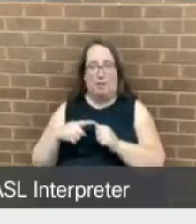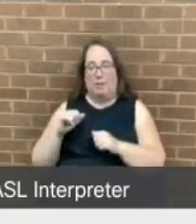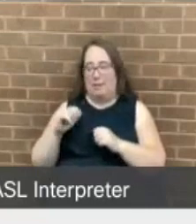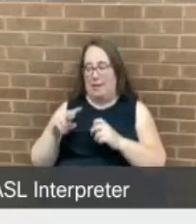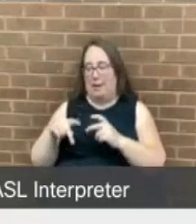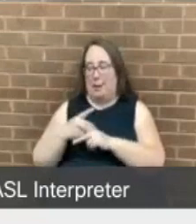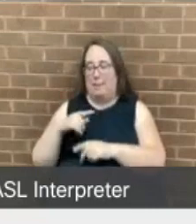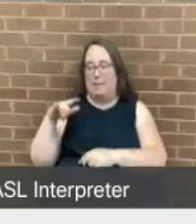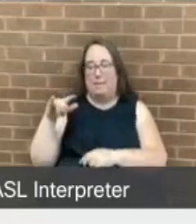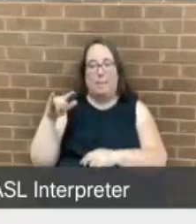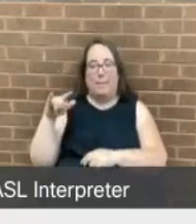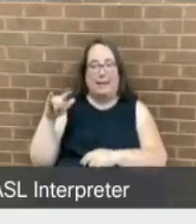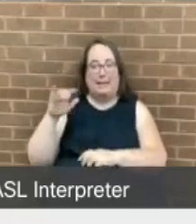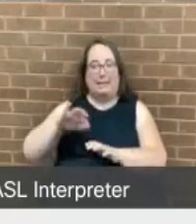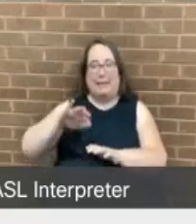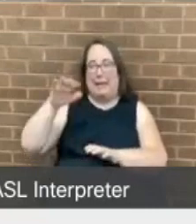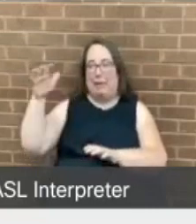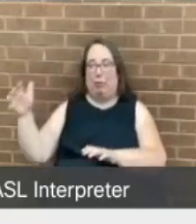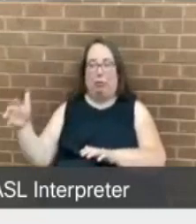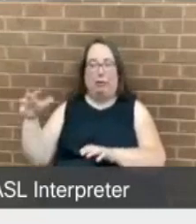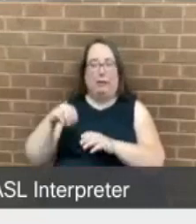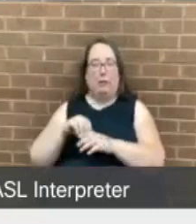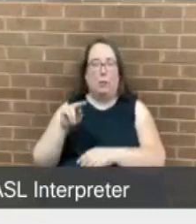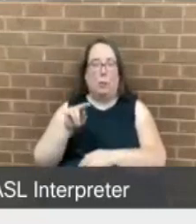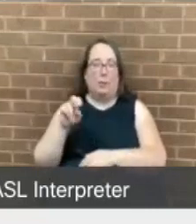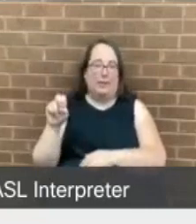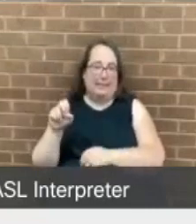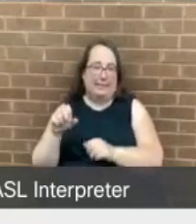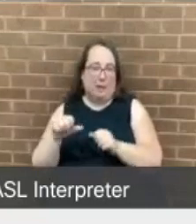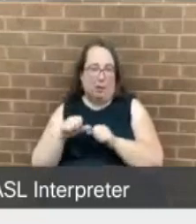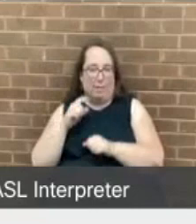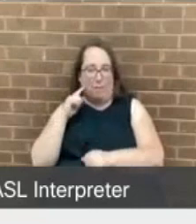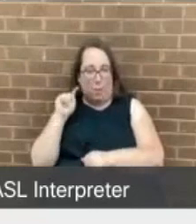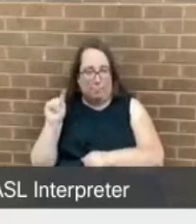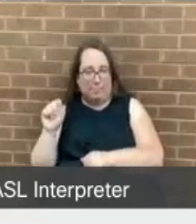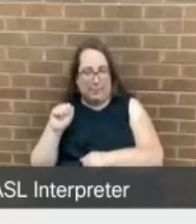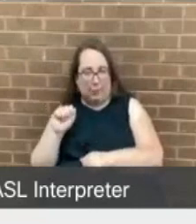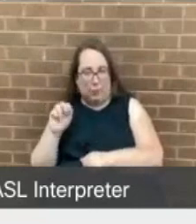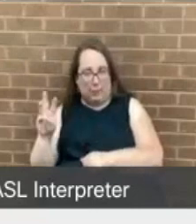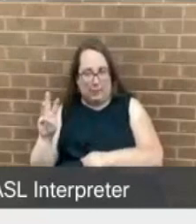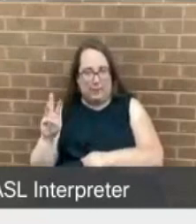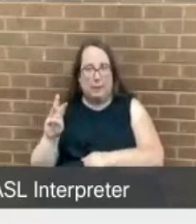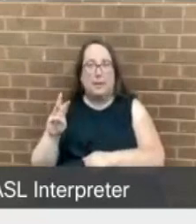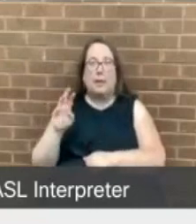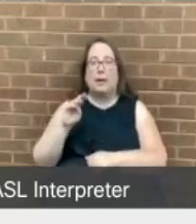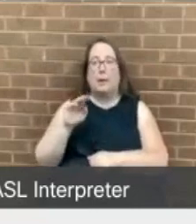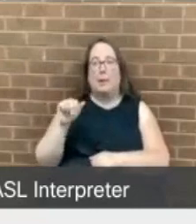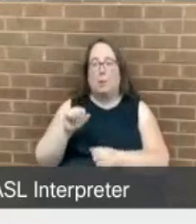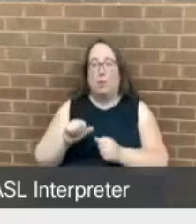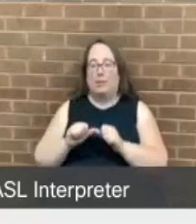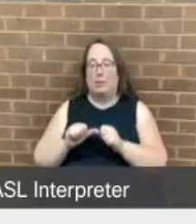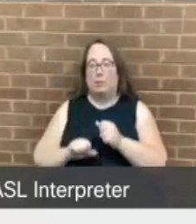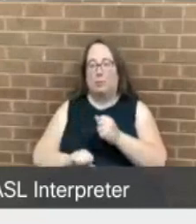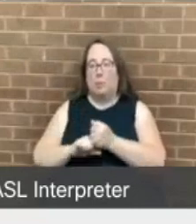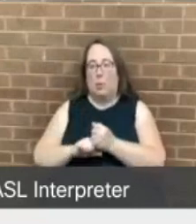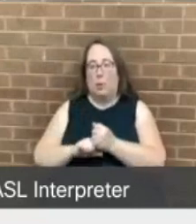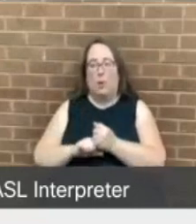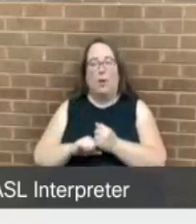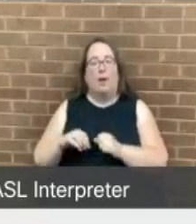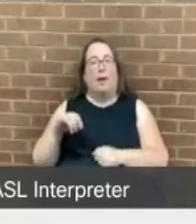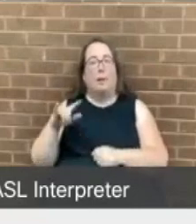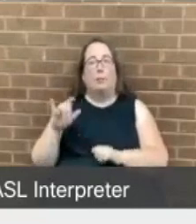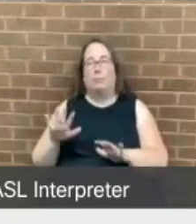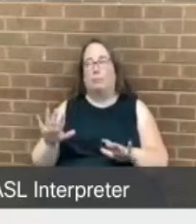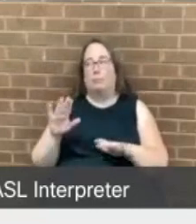hangar in the Northeast for the carrier. MAA will continue to support aviation and airports across